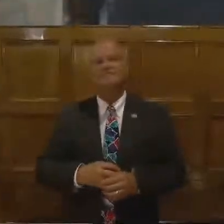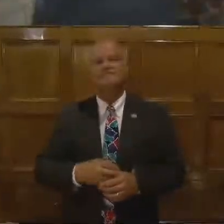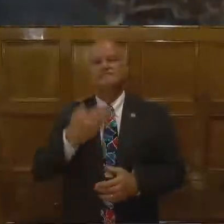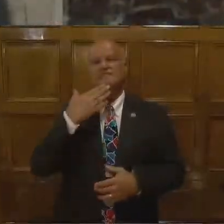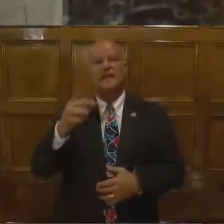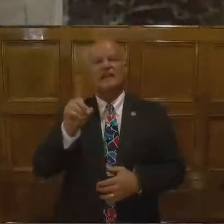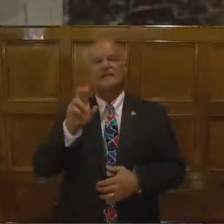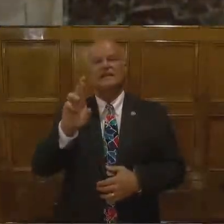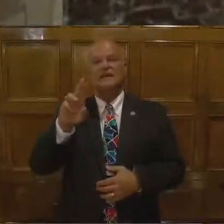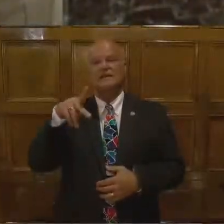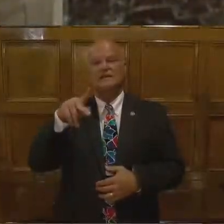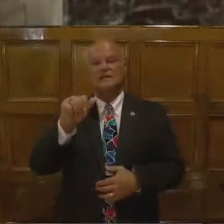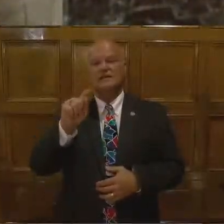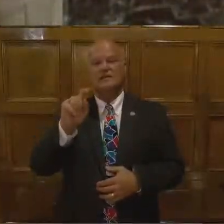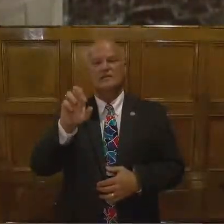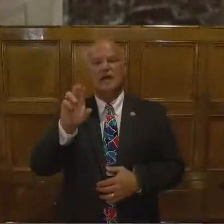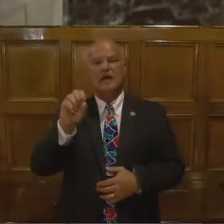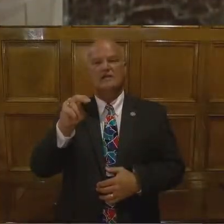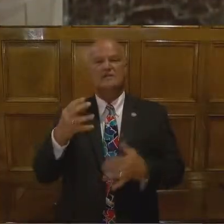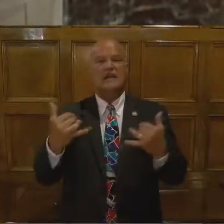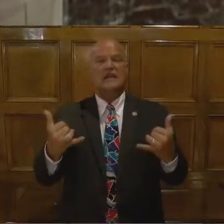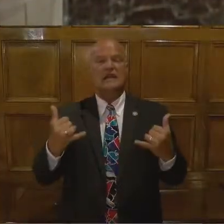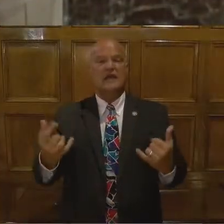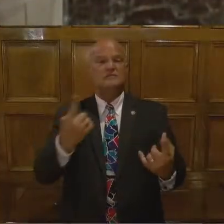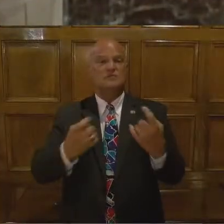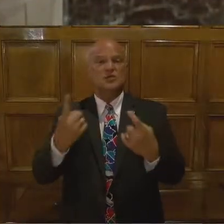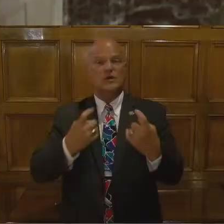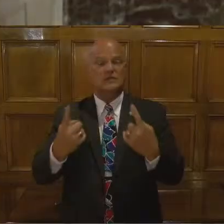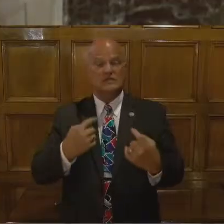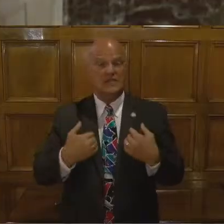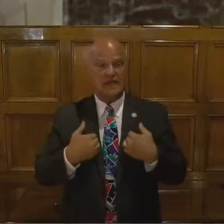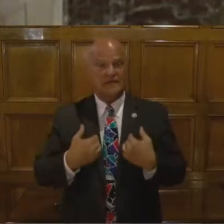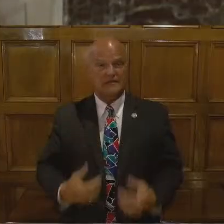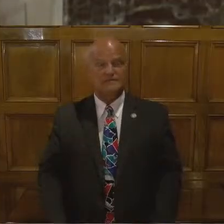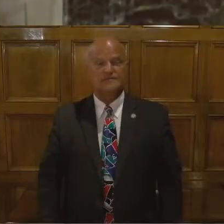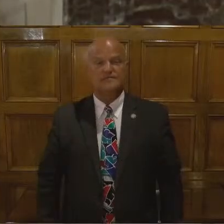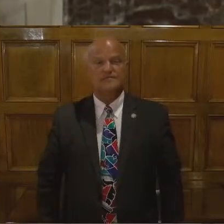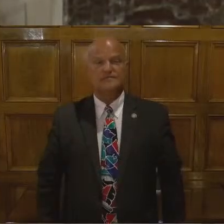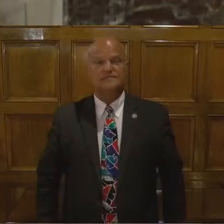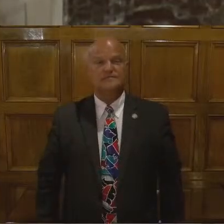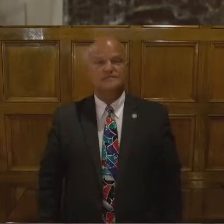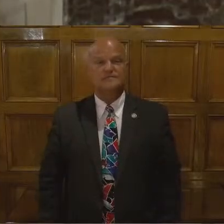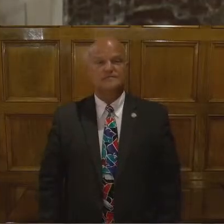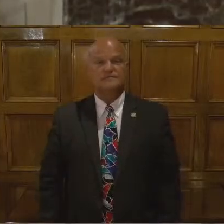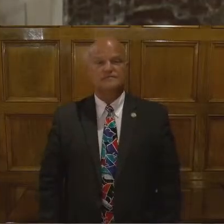Thank you, Dr. Patterson, and with that, we'll take any questions.